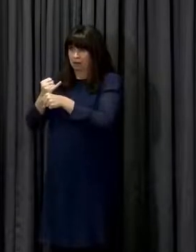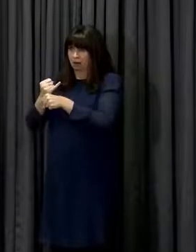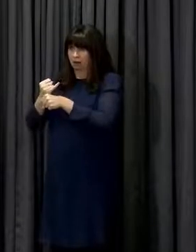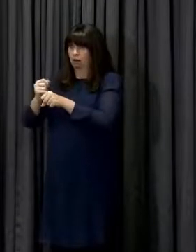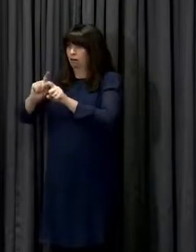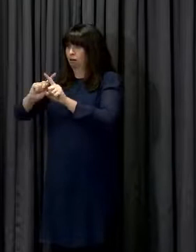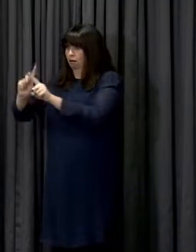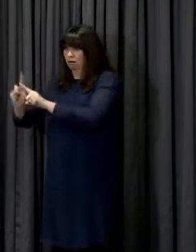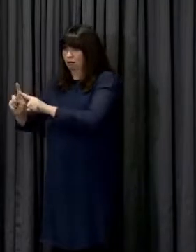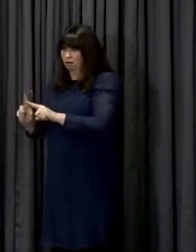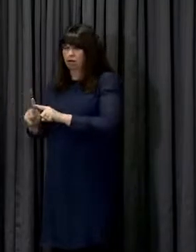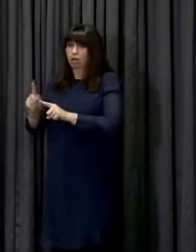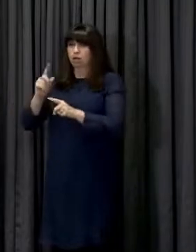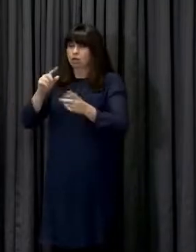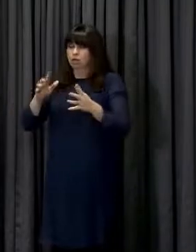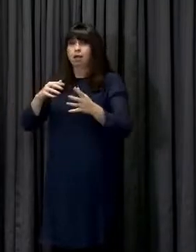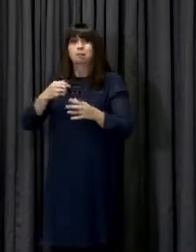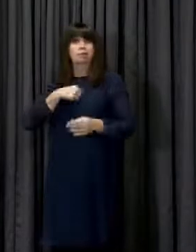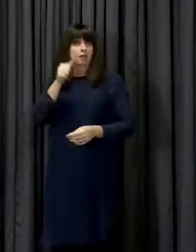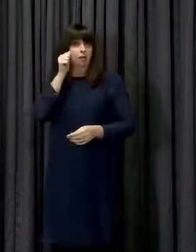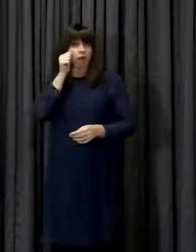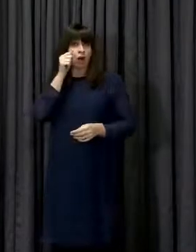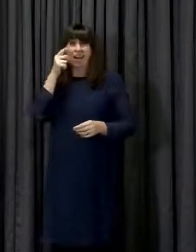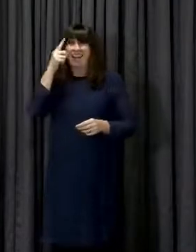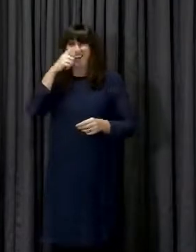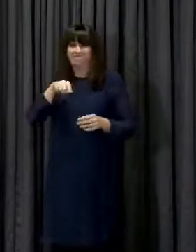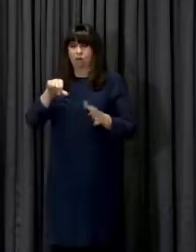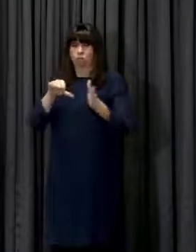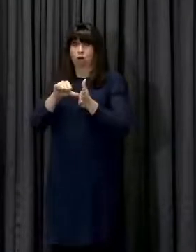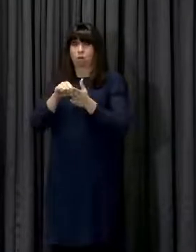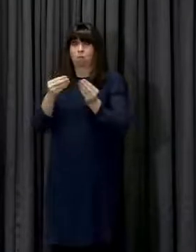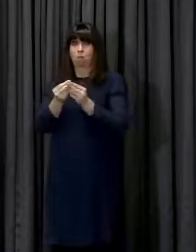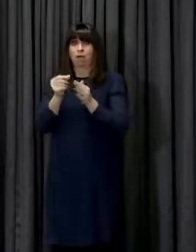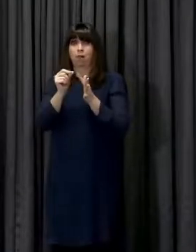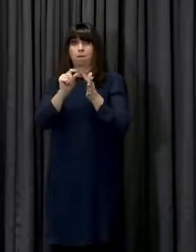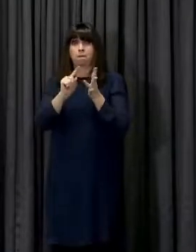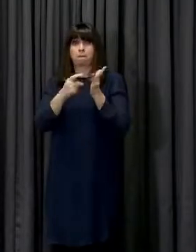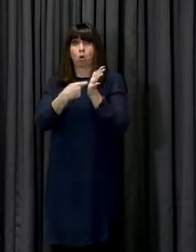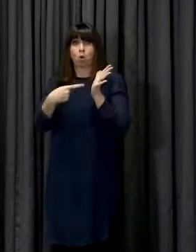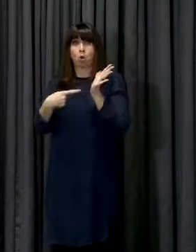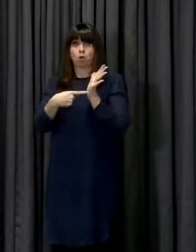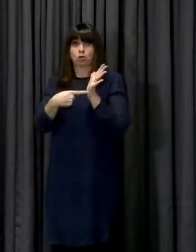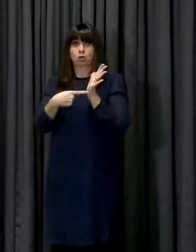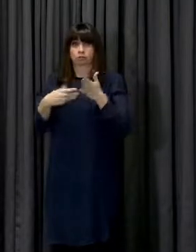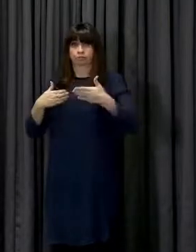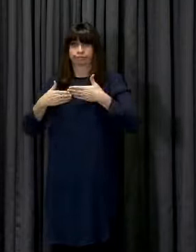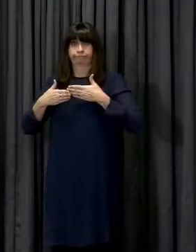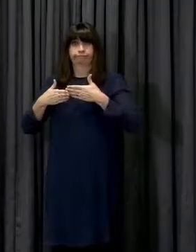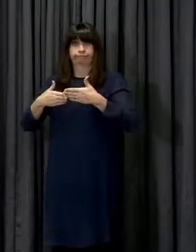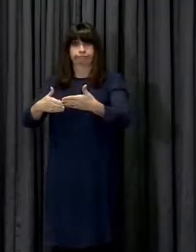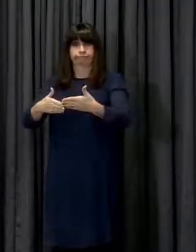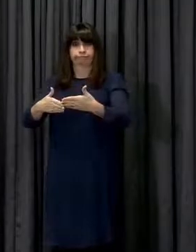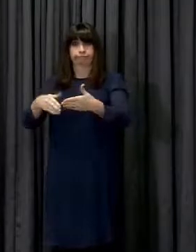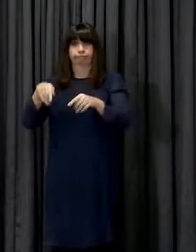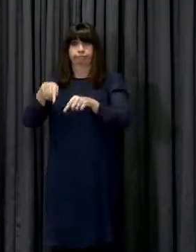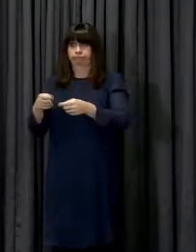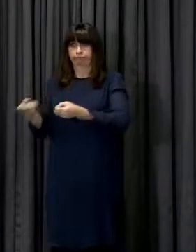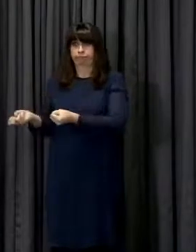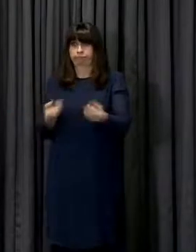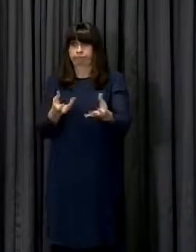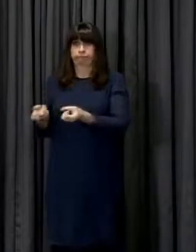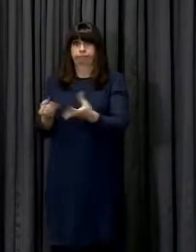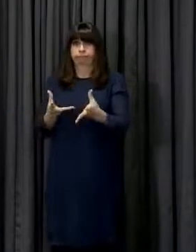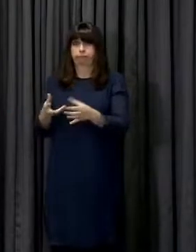no getting away from the fact that disrupting at our ports could disrupt supplies. That's why pharmaceutical companies